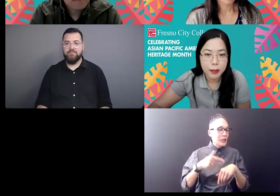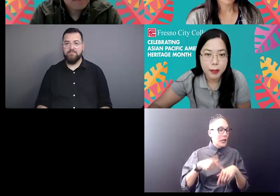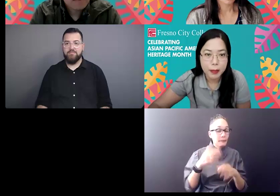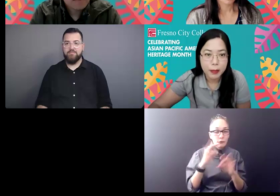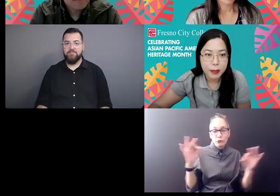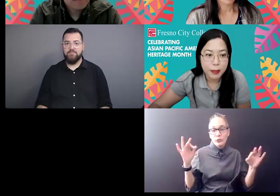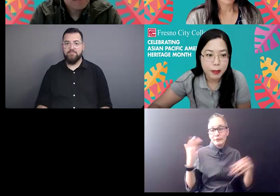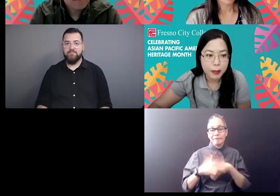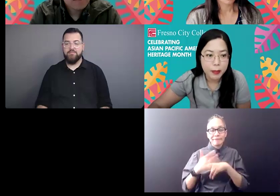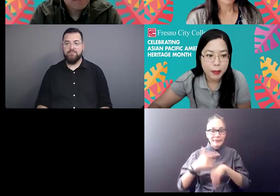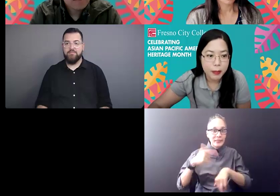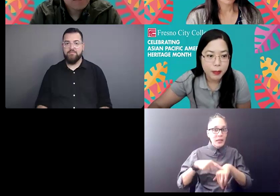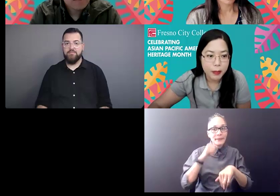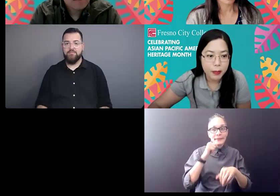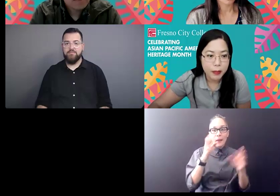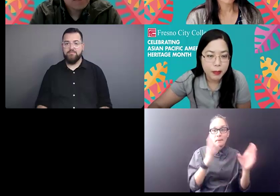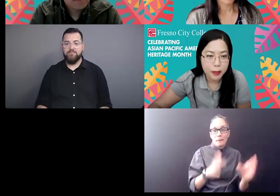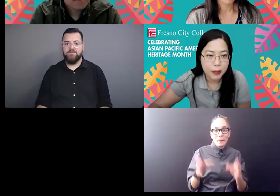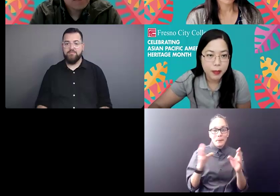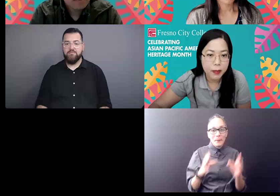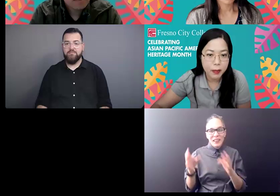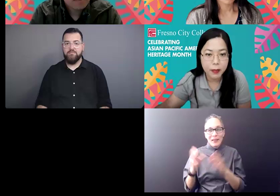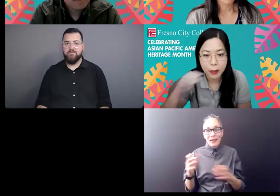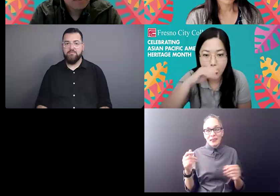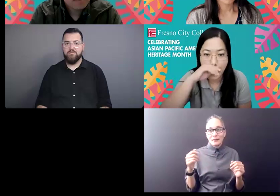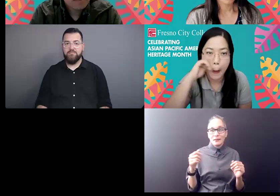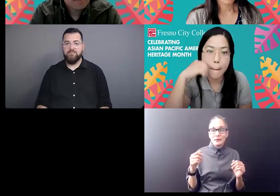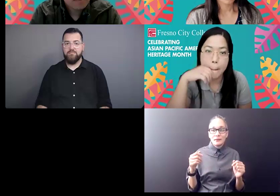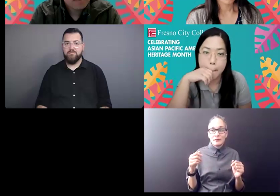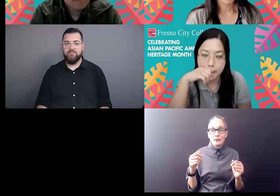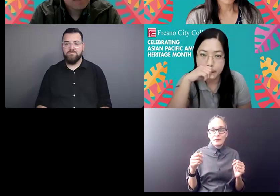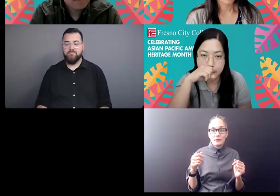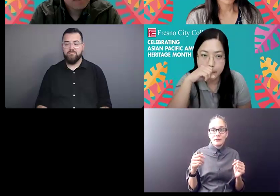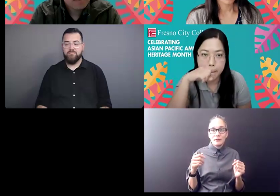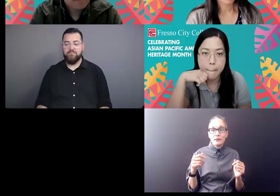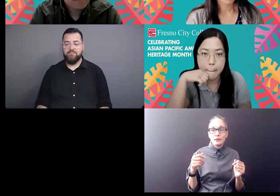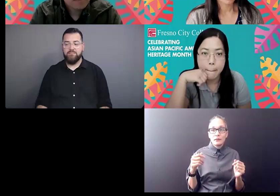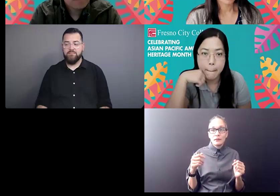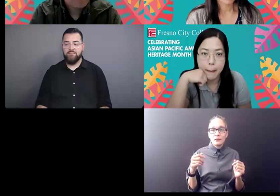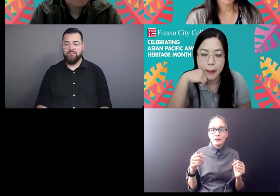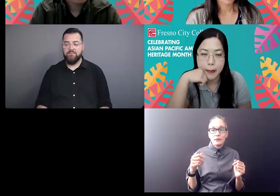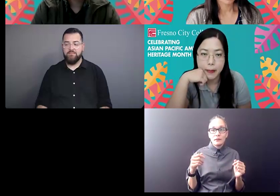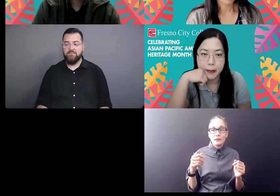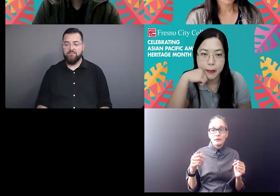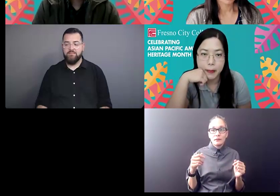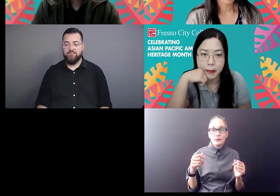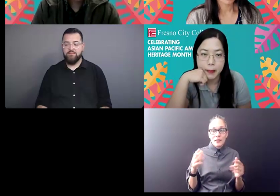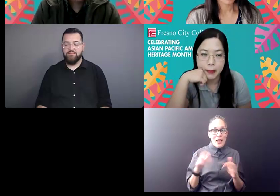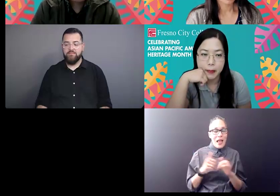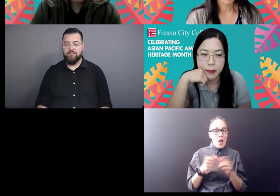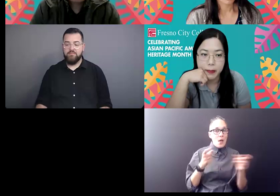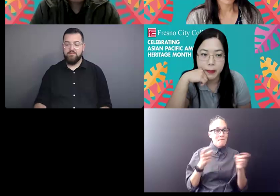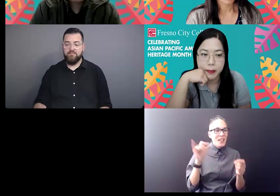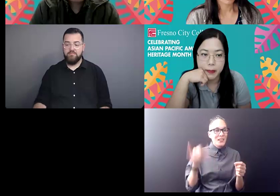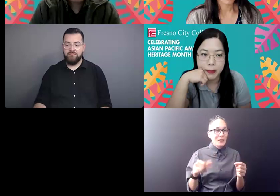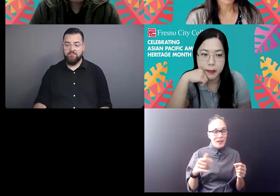that wasn't scheduled out for me. I had to do all things on my own. And so in order for me to help manage myself, that